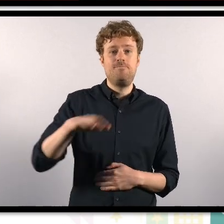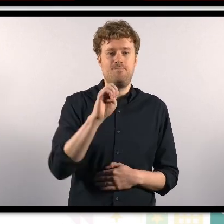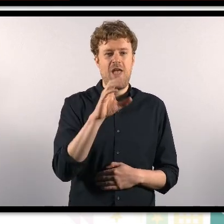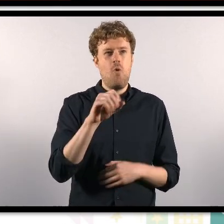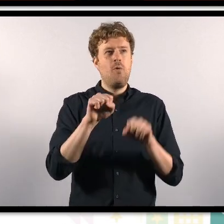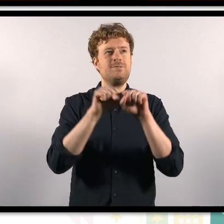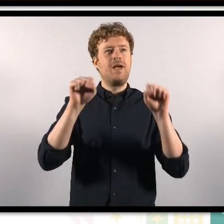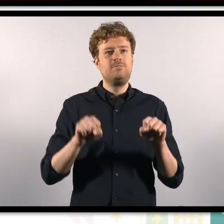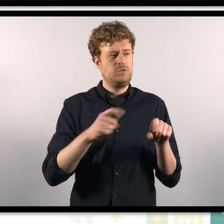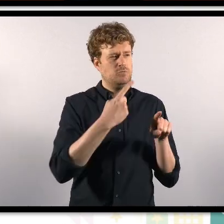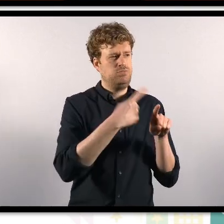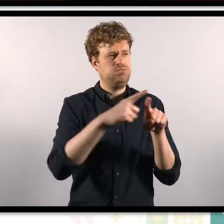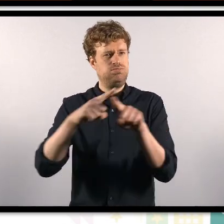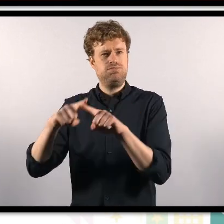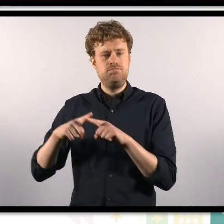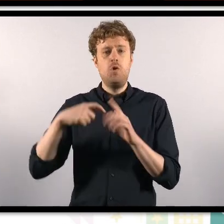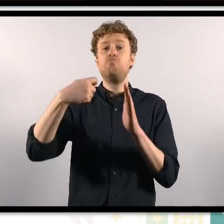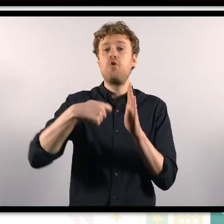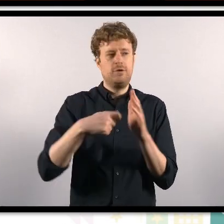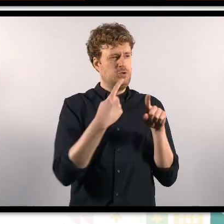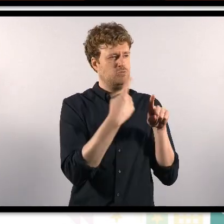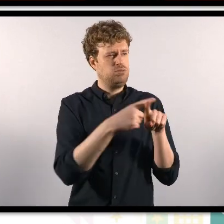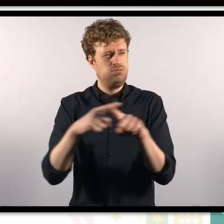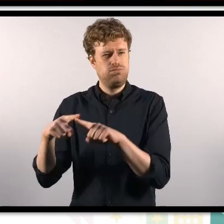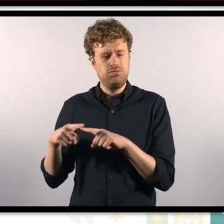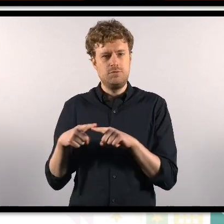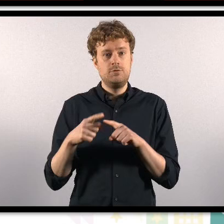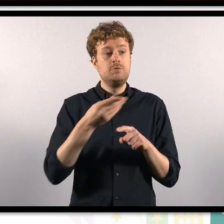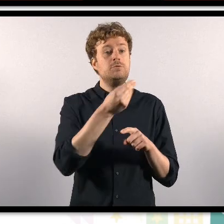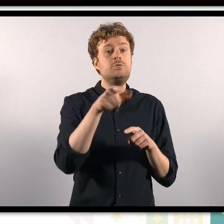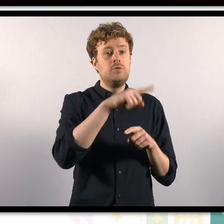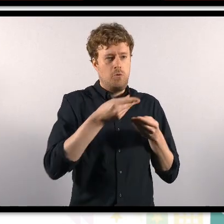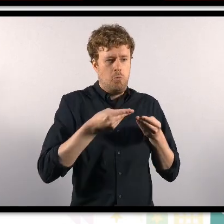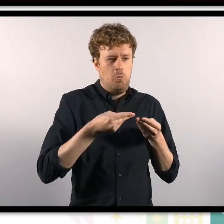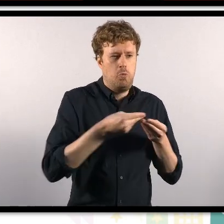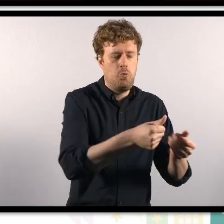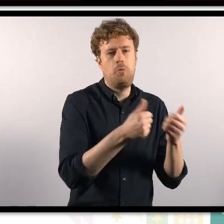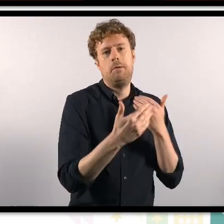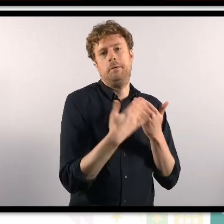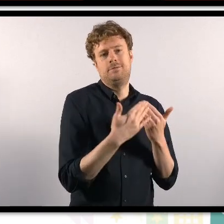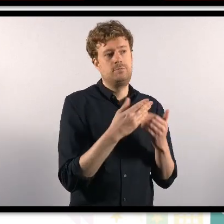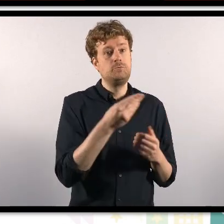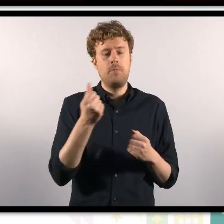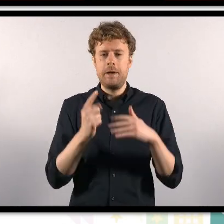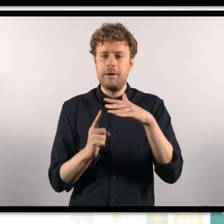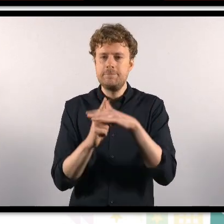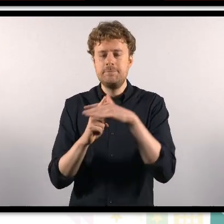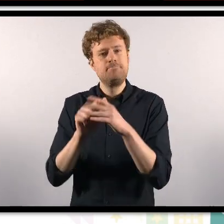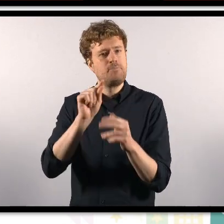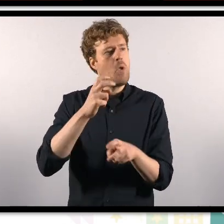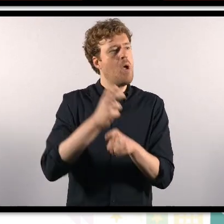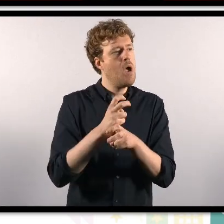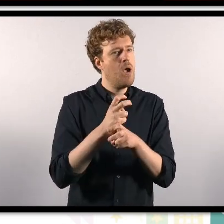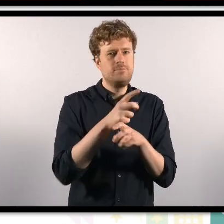last year was we were expanding into kind of new areas. So if you looked at that kind of